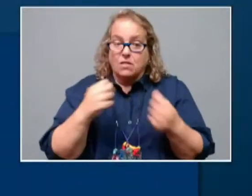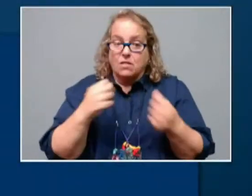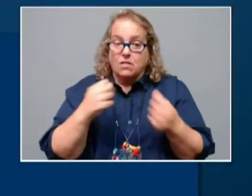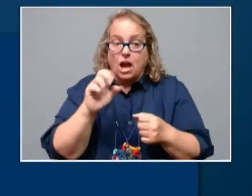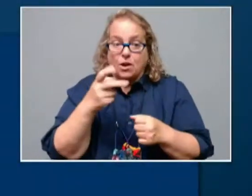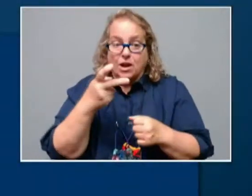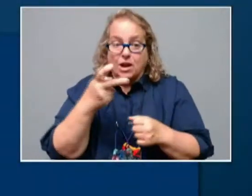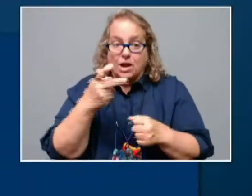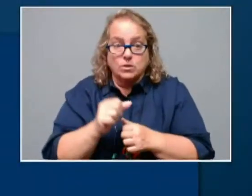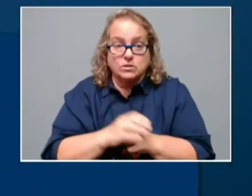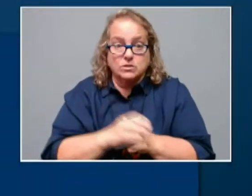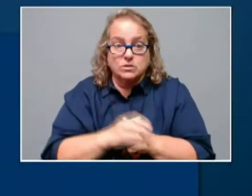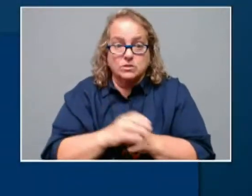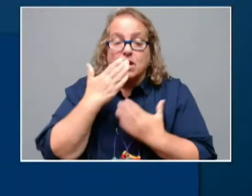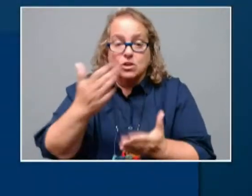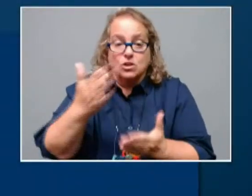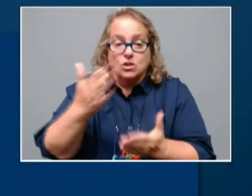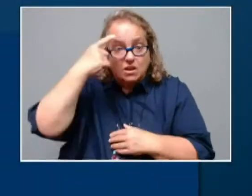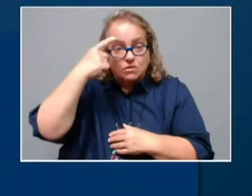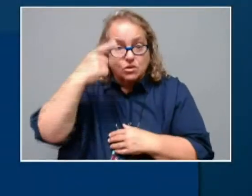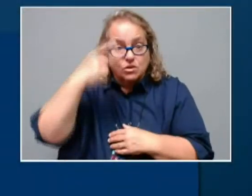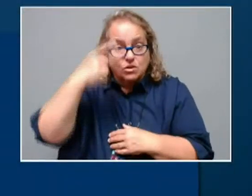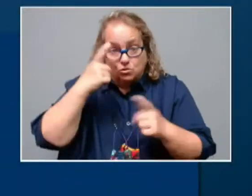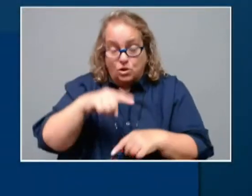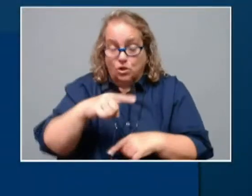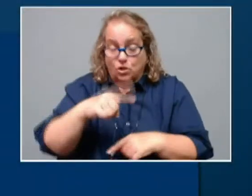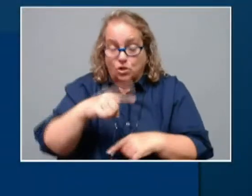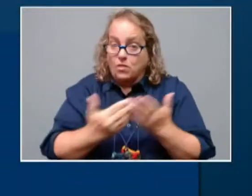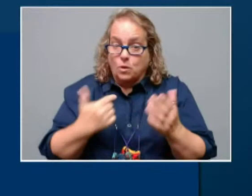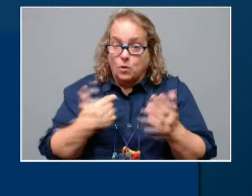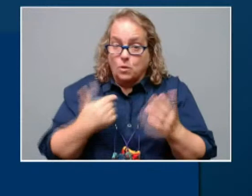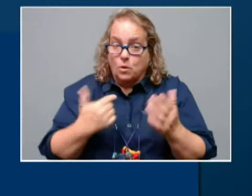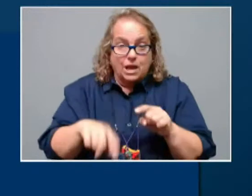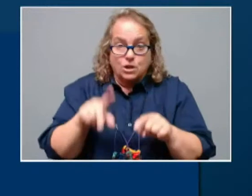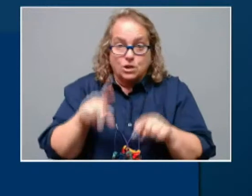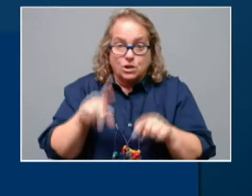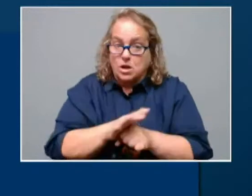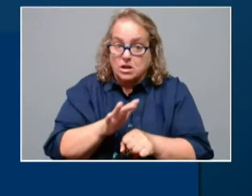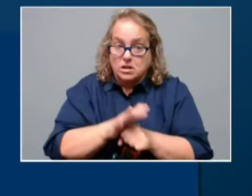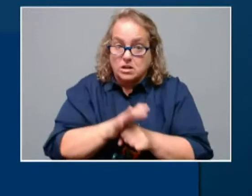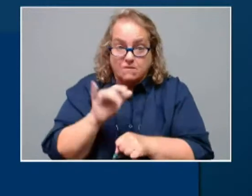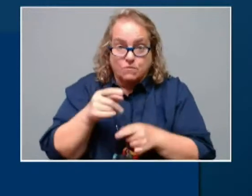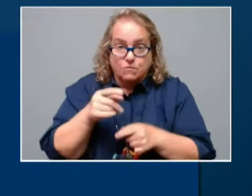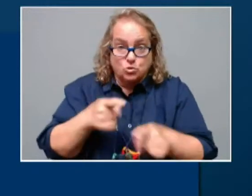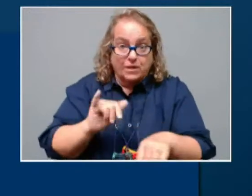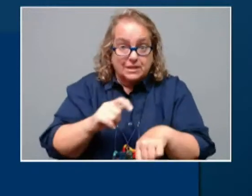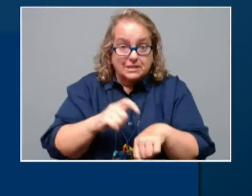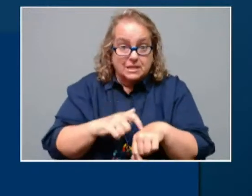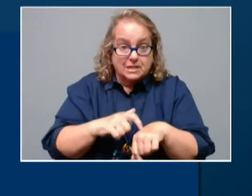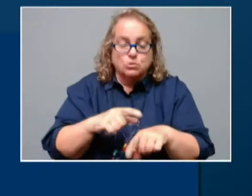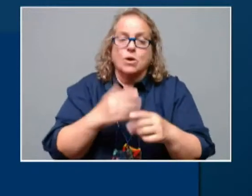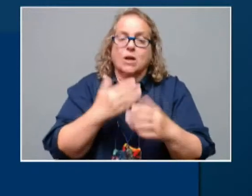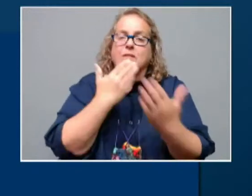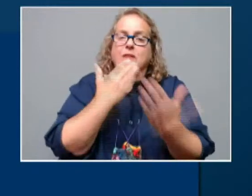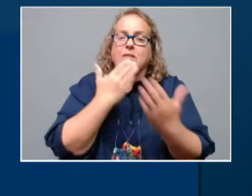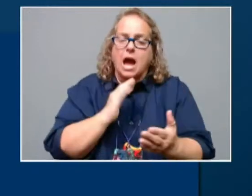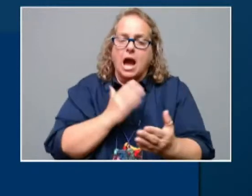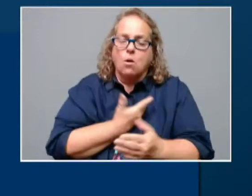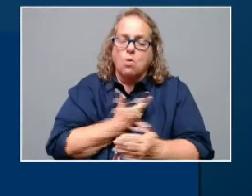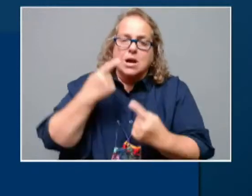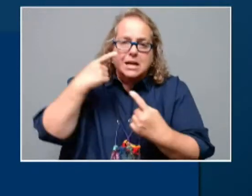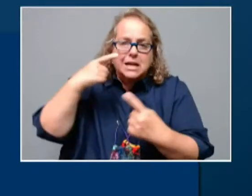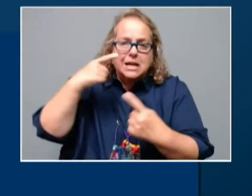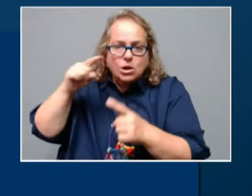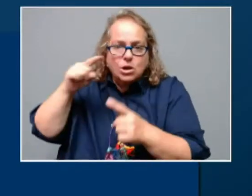Like the governor, I agree there's one thing we can't do enough of during these times, and that is to thank our caregivers for all they're doing to care for the